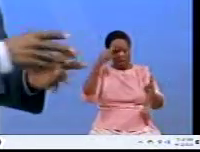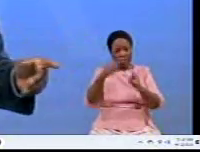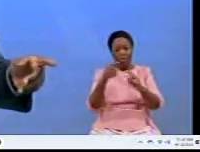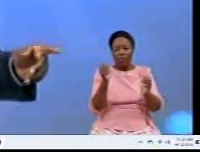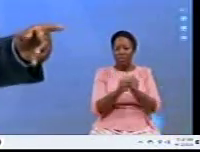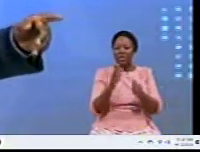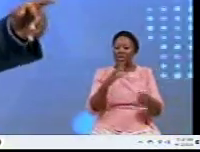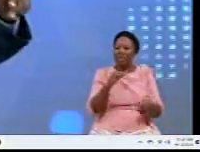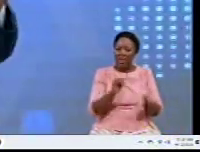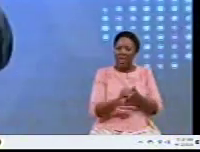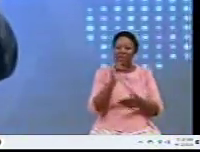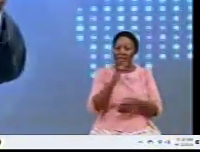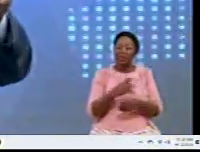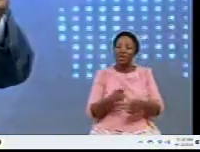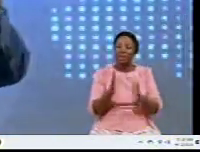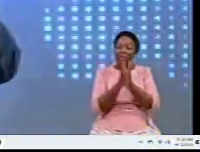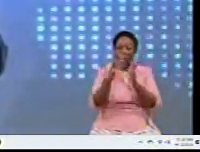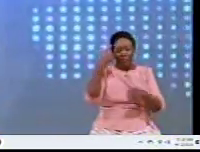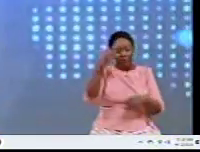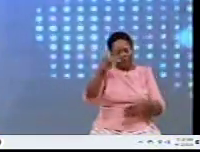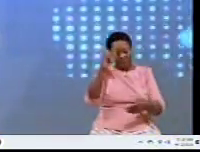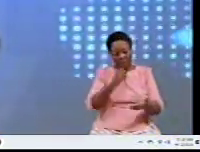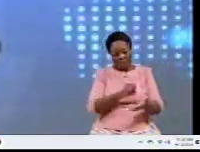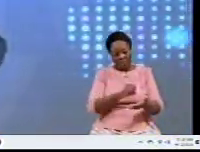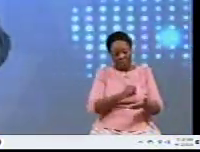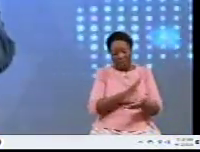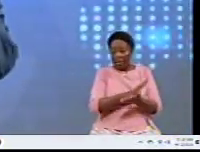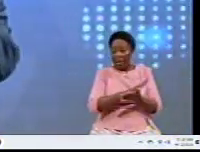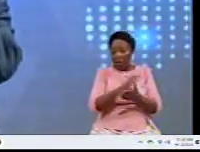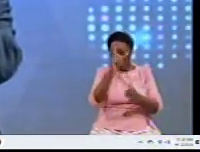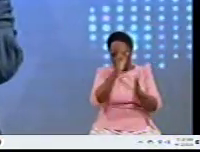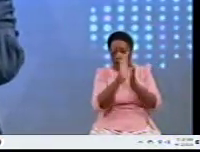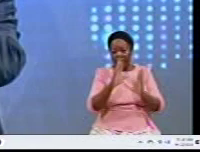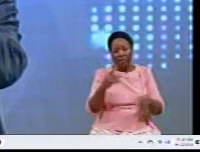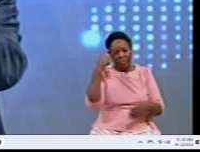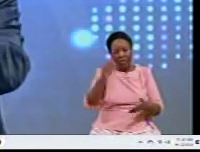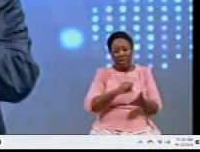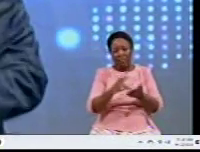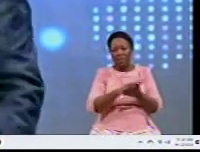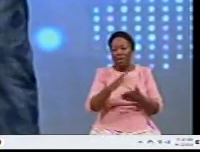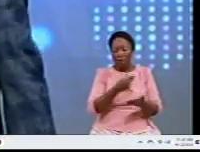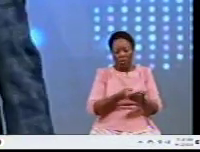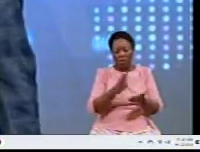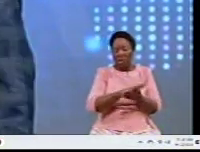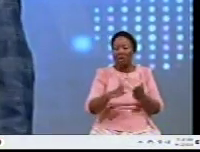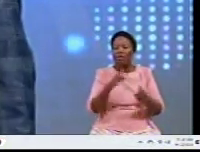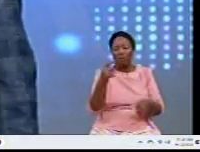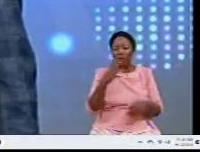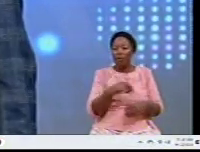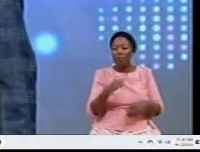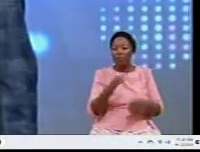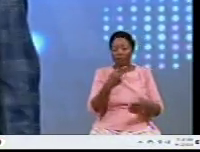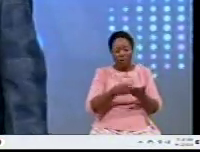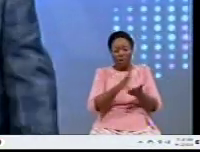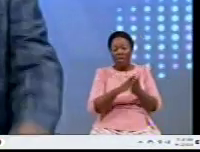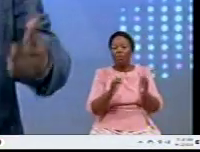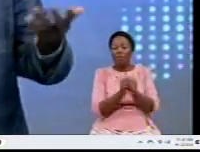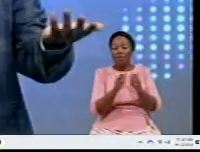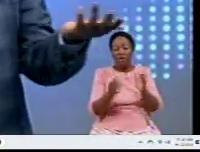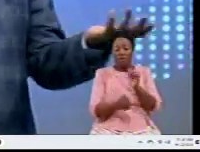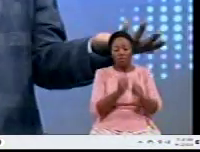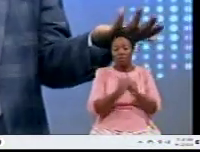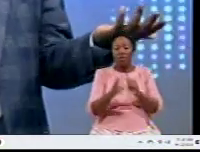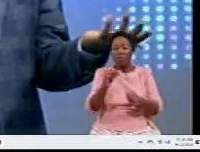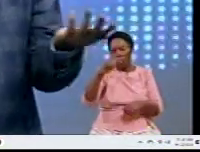the saints, for sanctification, for holiness, without which no man shall see the